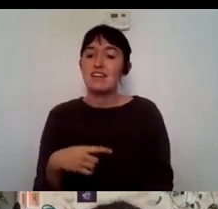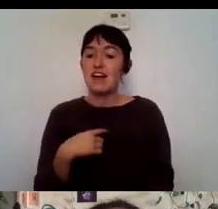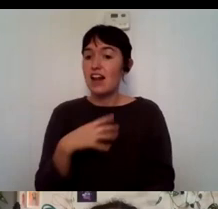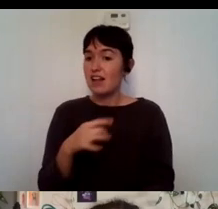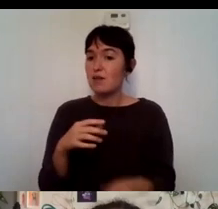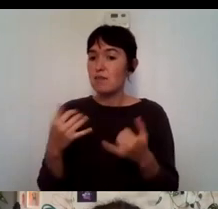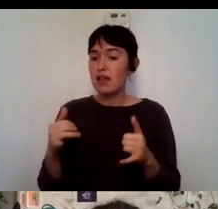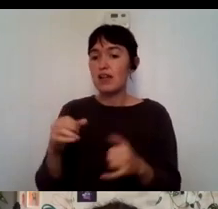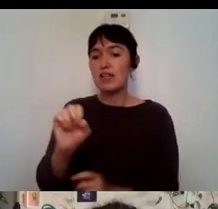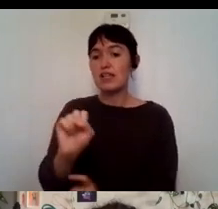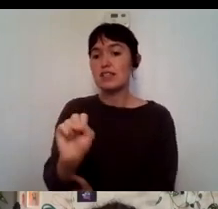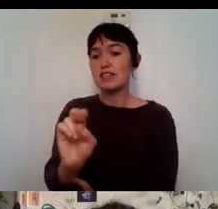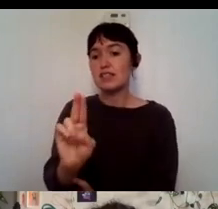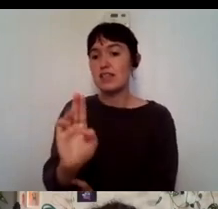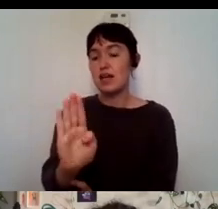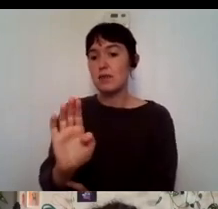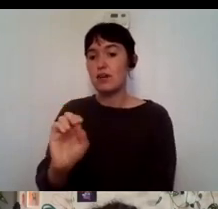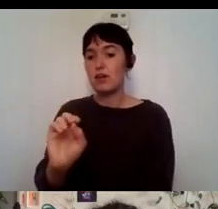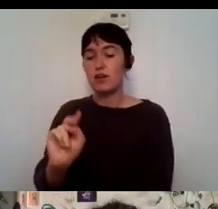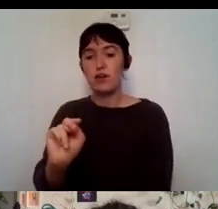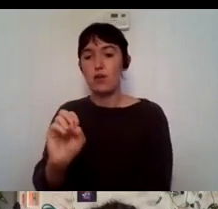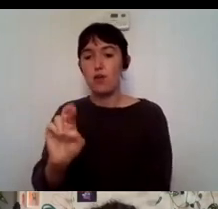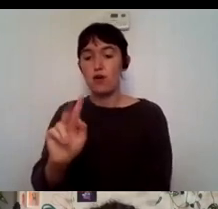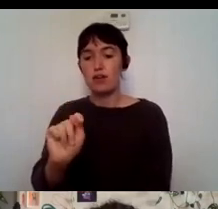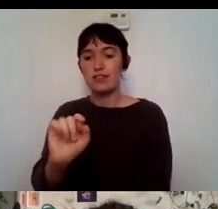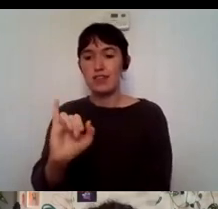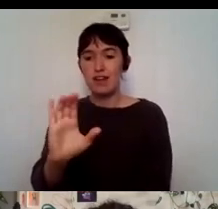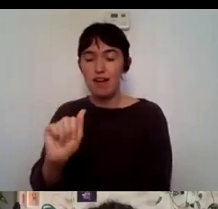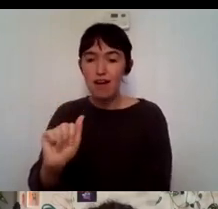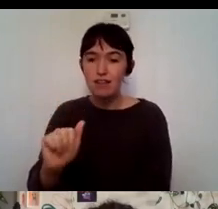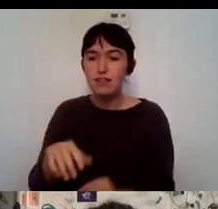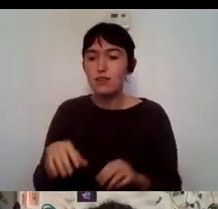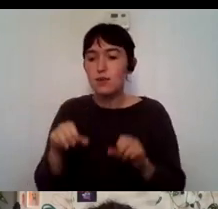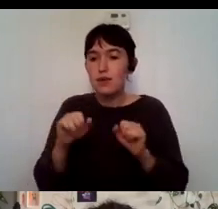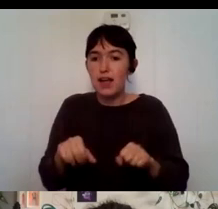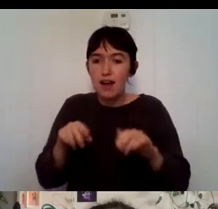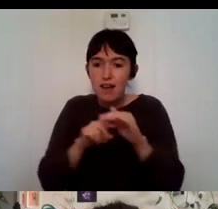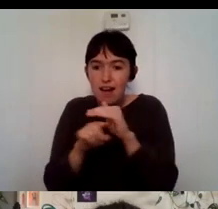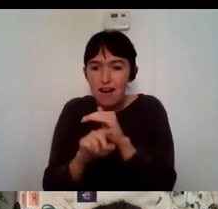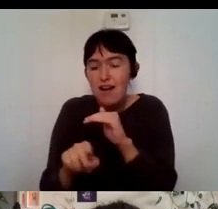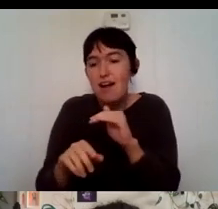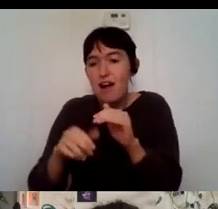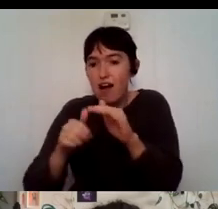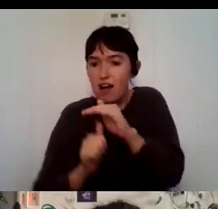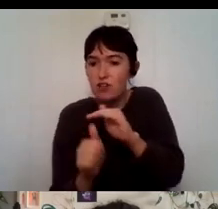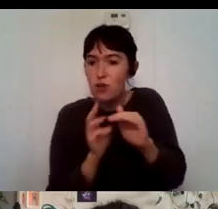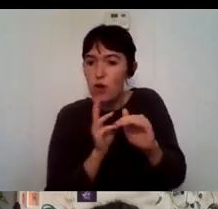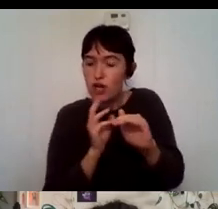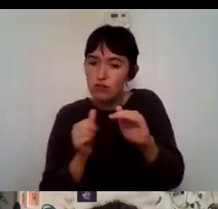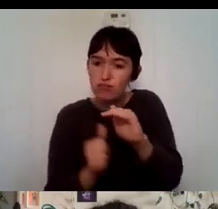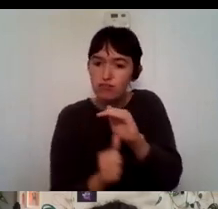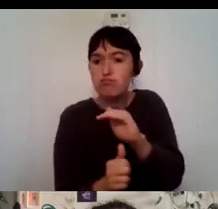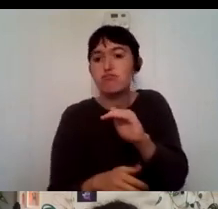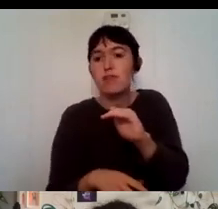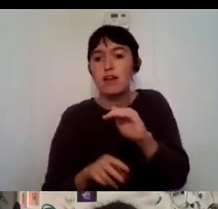It's a game of underwater exploration, and again, because of the environment that it creates, I really like the sort of